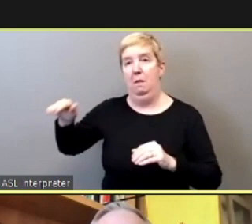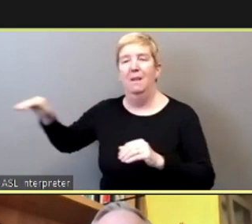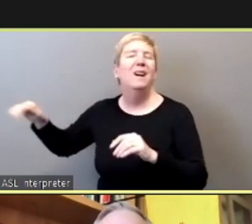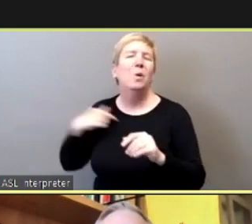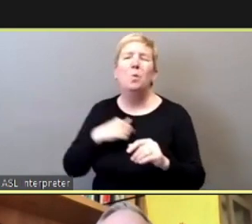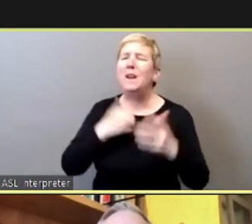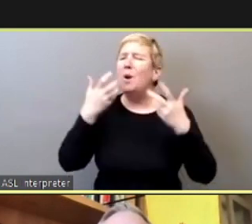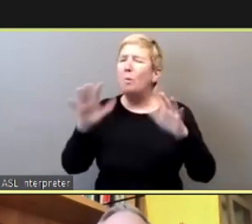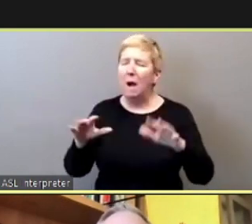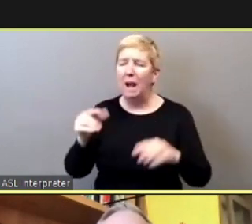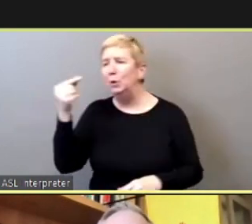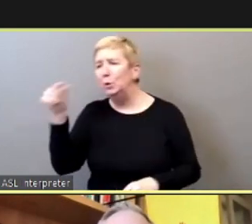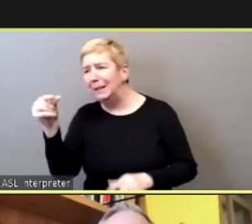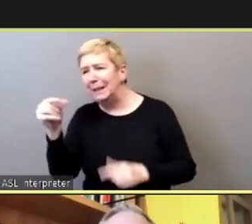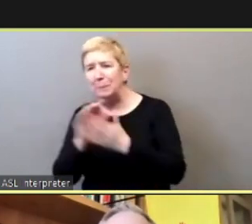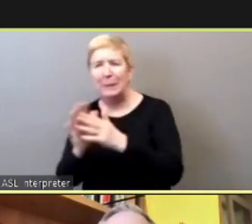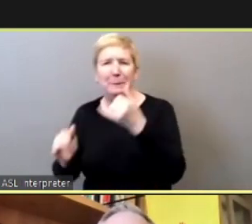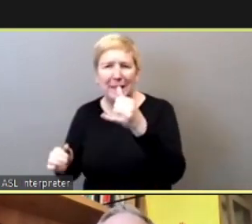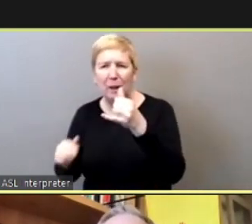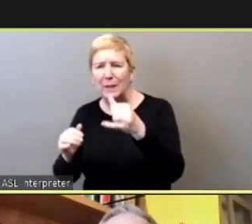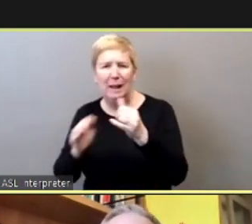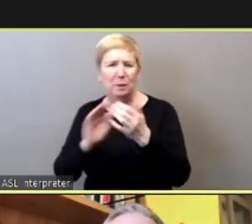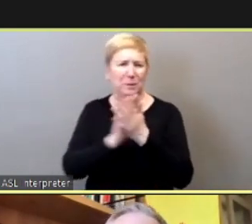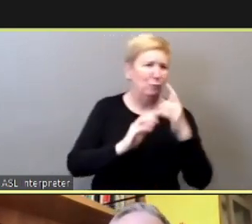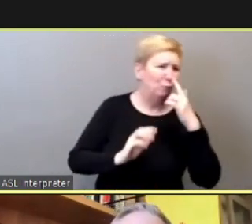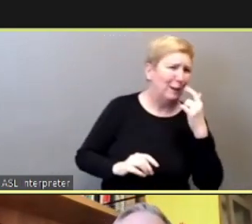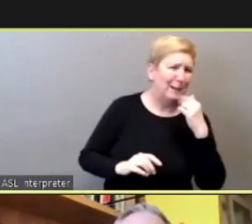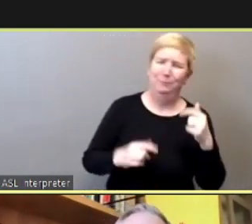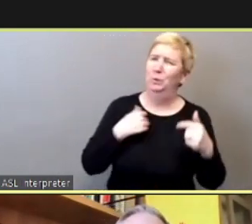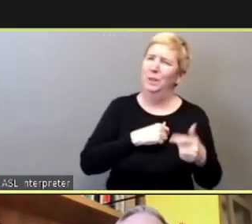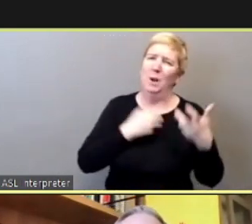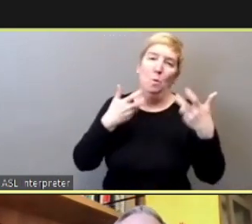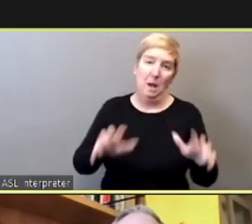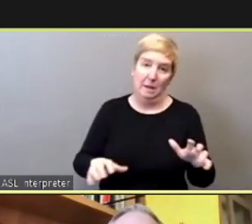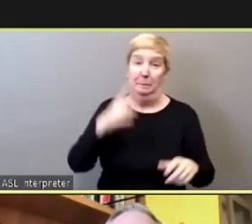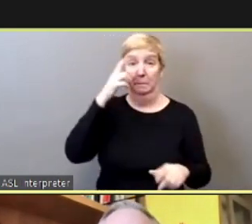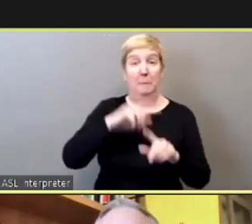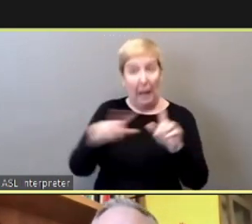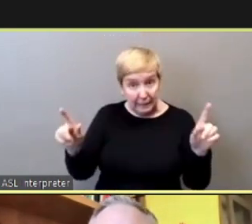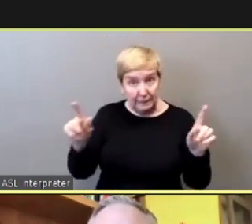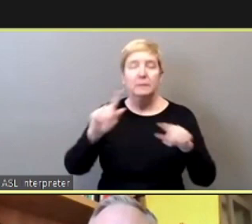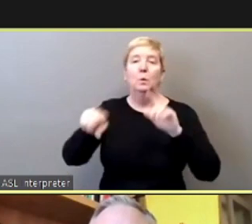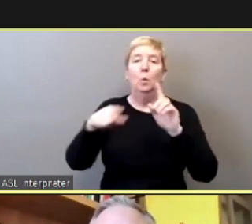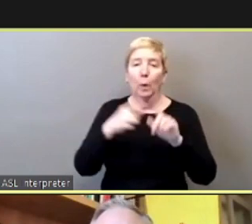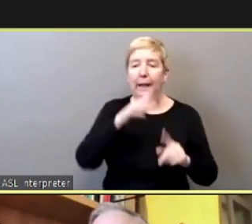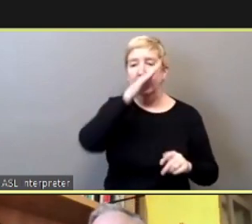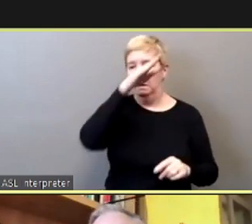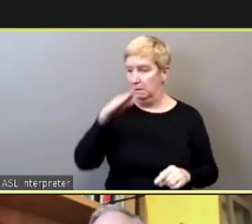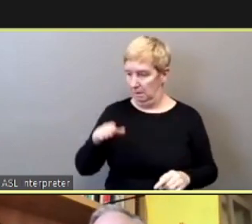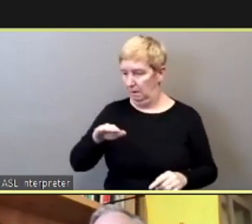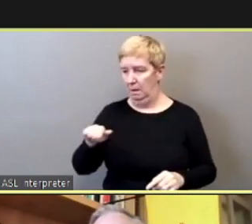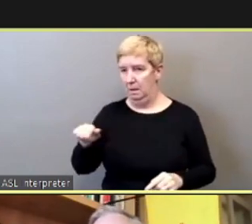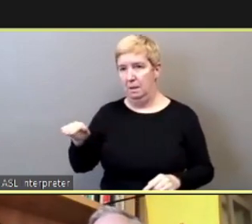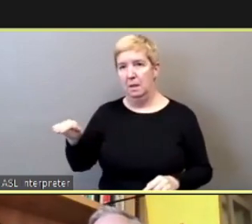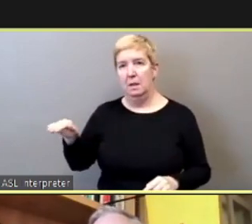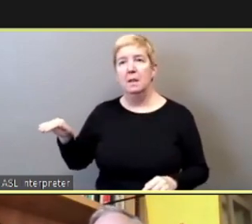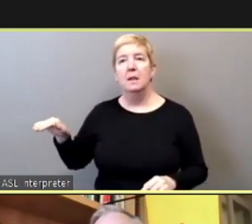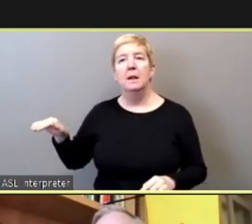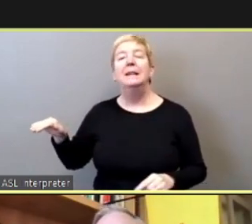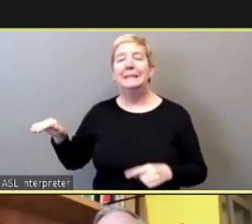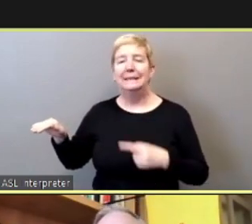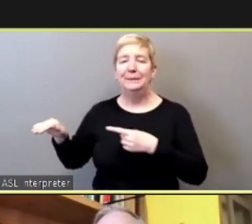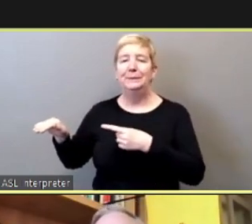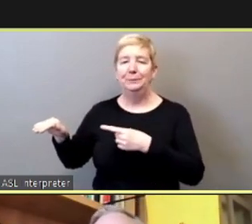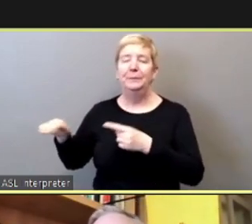green to yellow or from yellow to red, but when this case curve levels off and gets flat, which essentially it is over the past week,